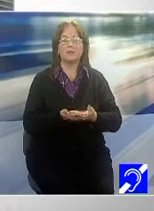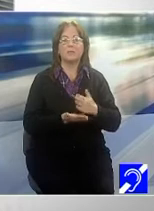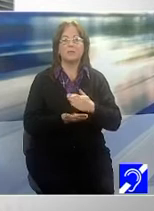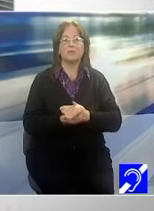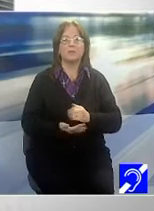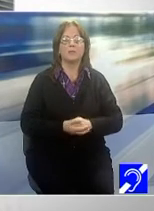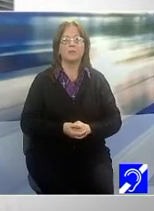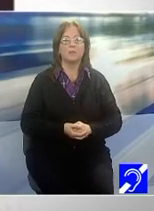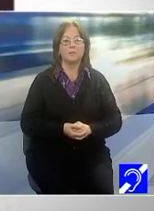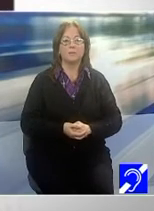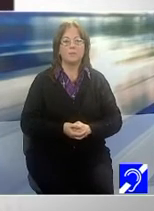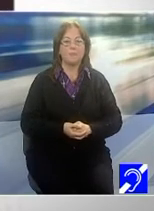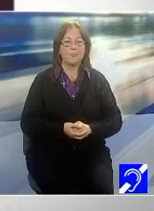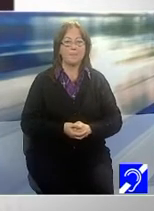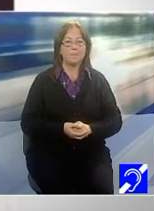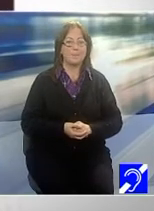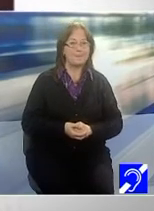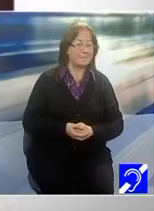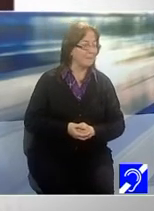We're going to need a little bit of a translation. So Romania.